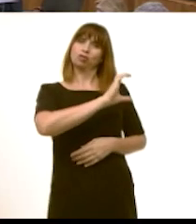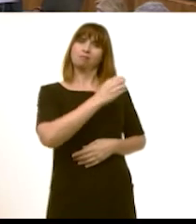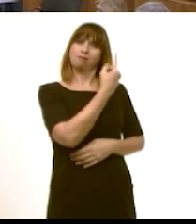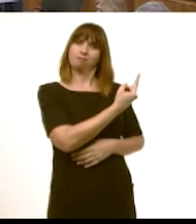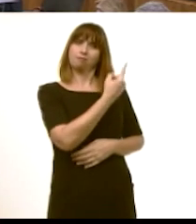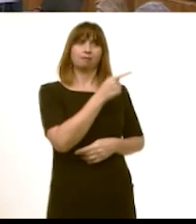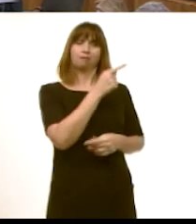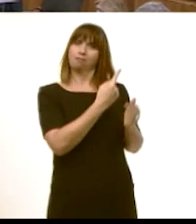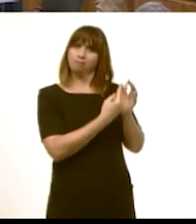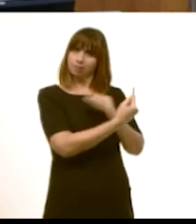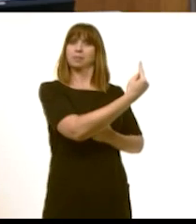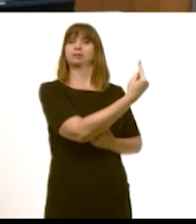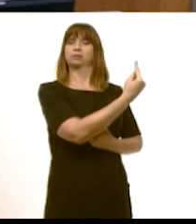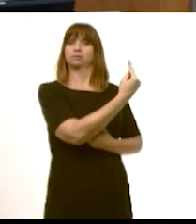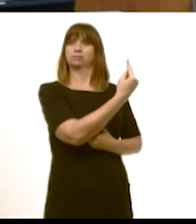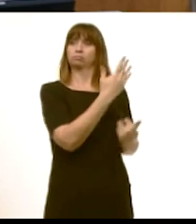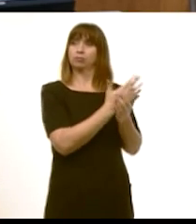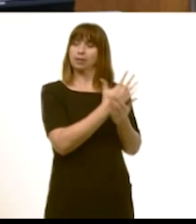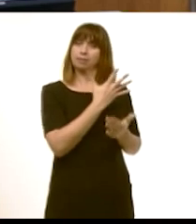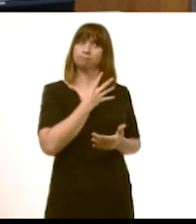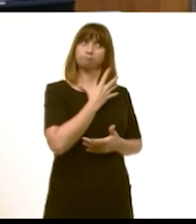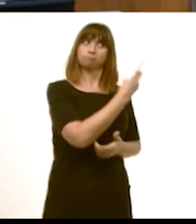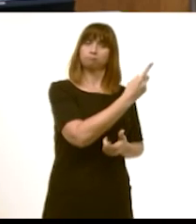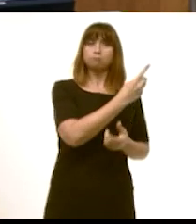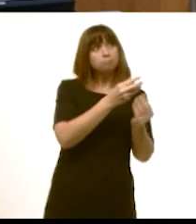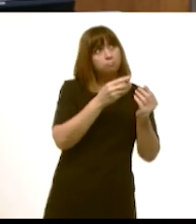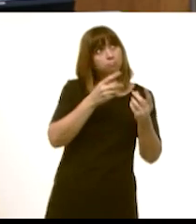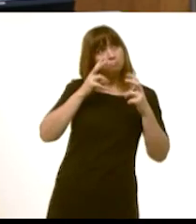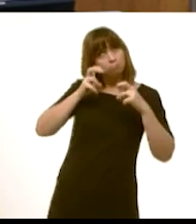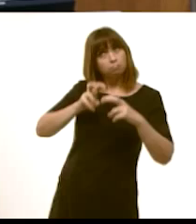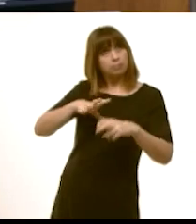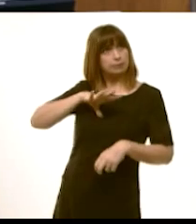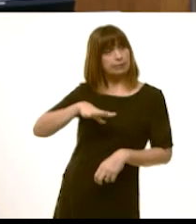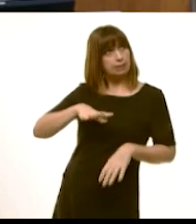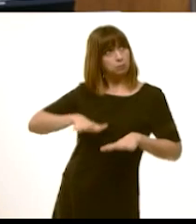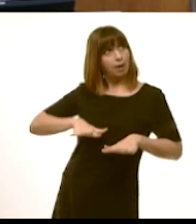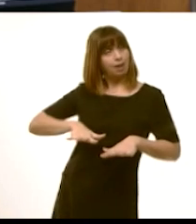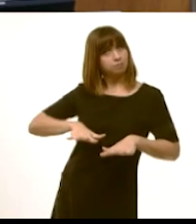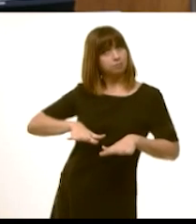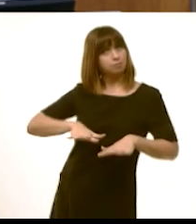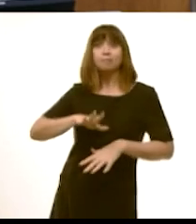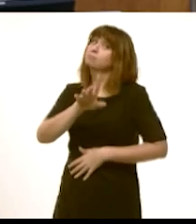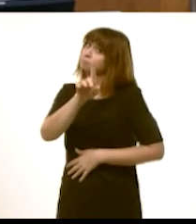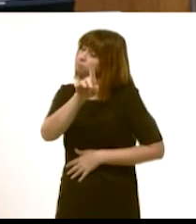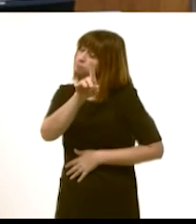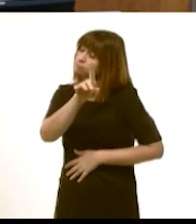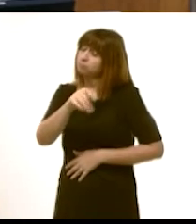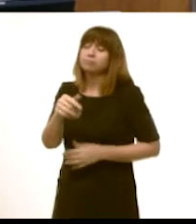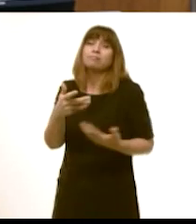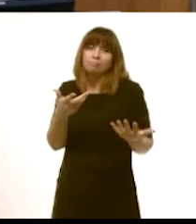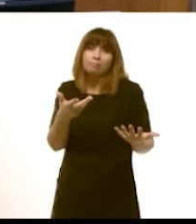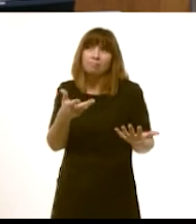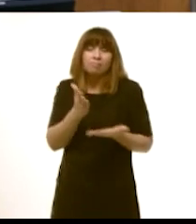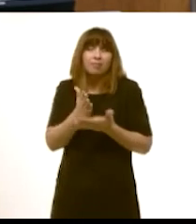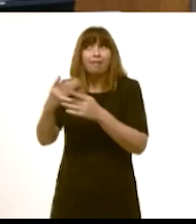an independent person to determine whether a study like that is needed in Wales, although there is no reason to suspect